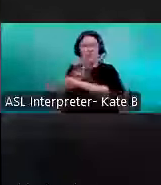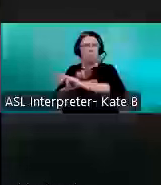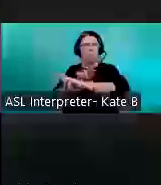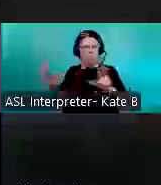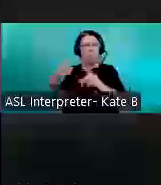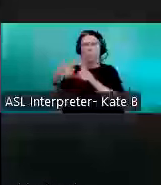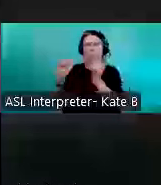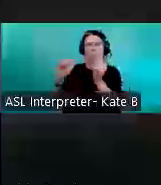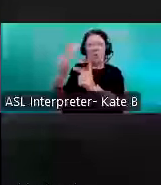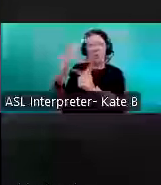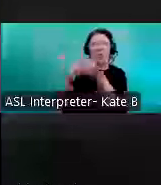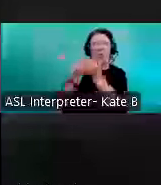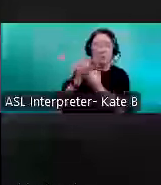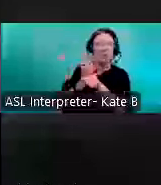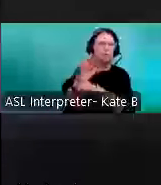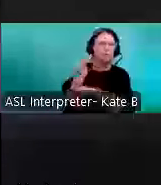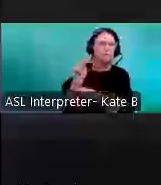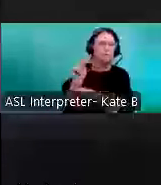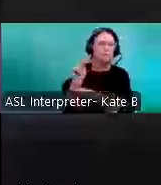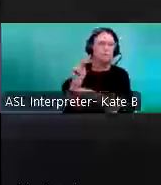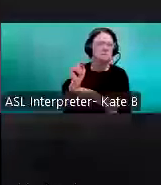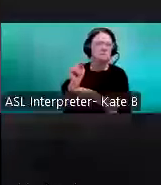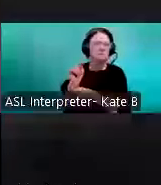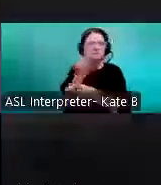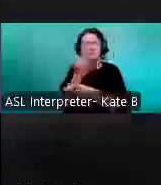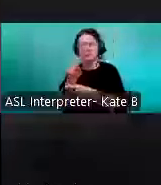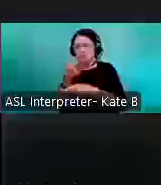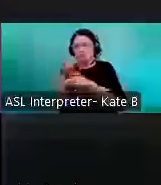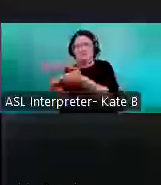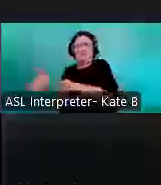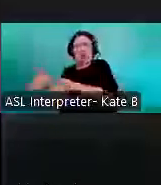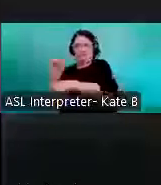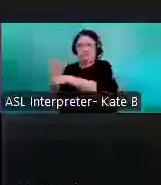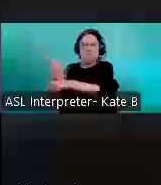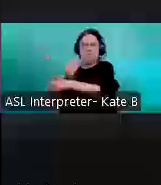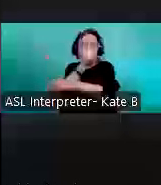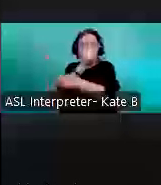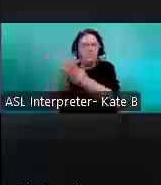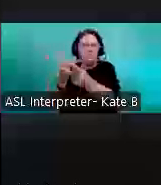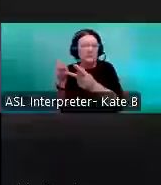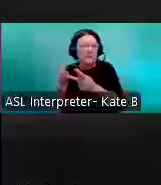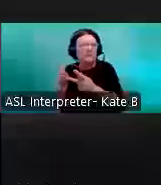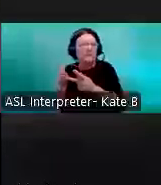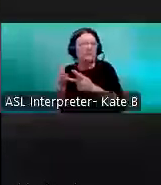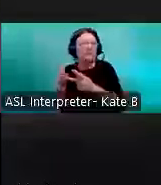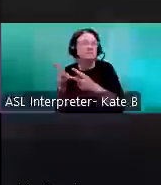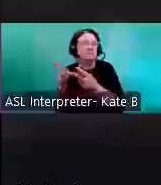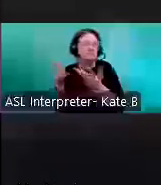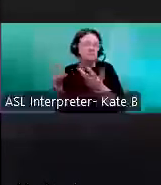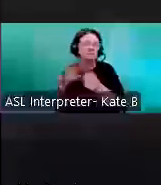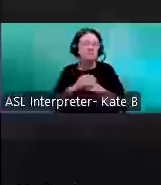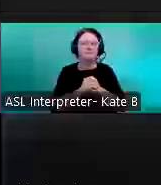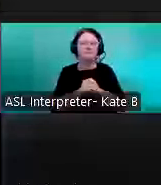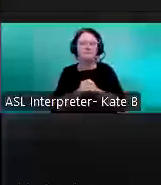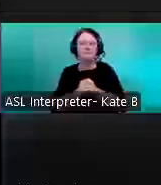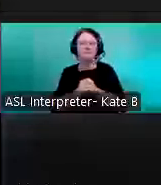trained on how to use it, and make sure that it's being offered to voters who come in to vote that day.